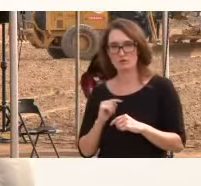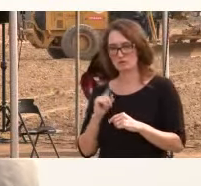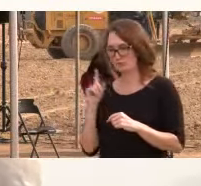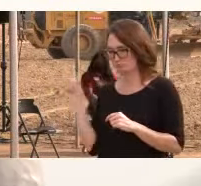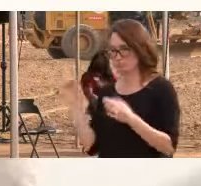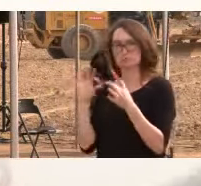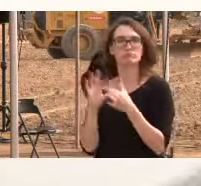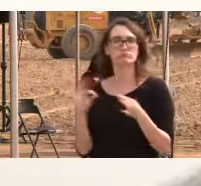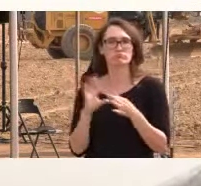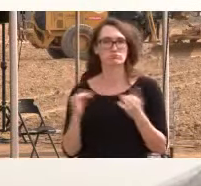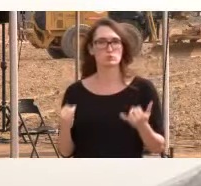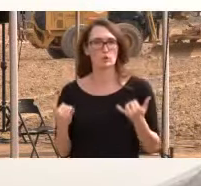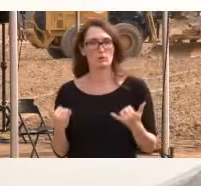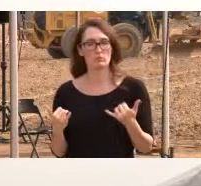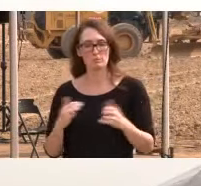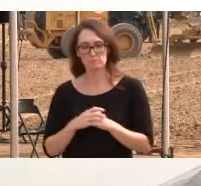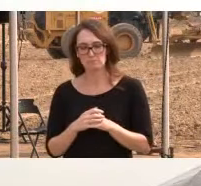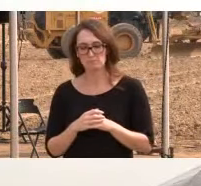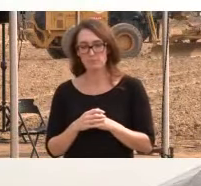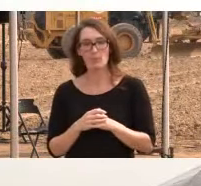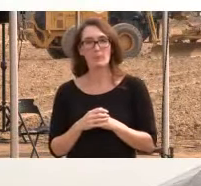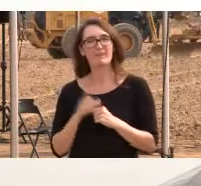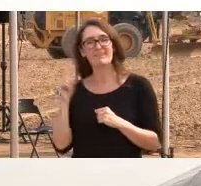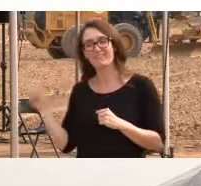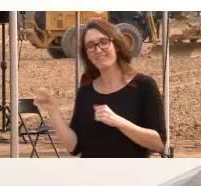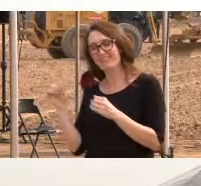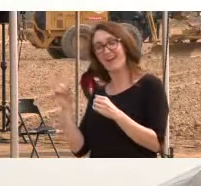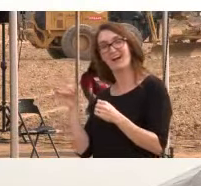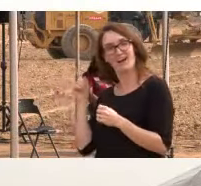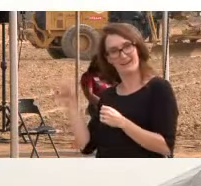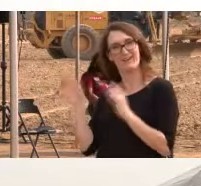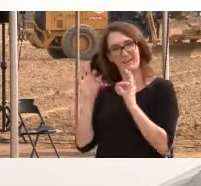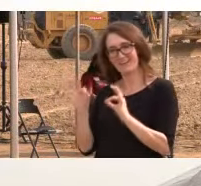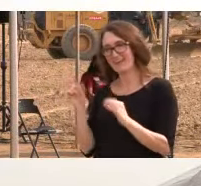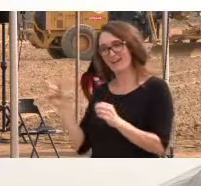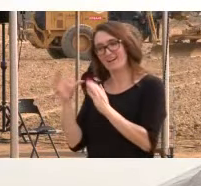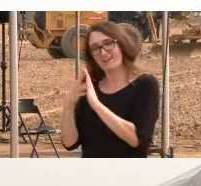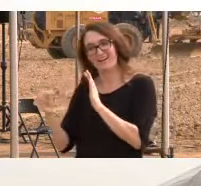today. Your comments, and you channeled your grandfather well,